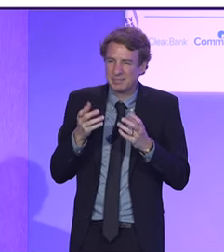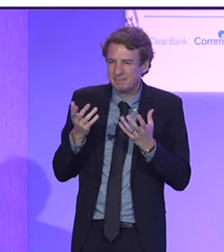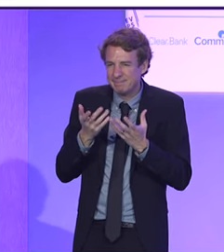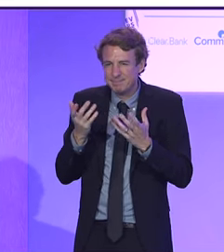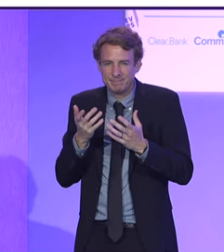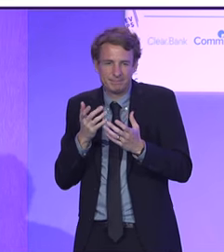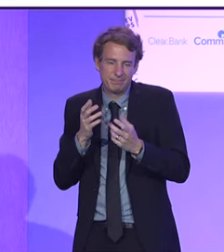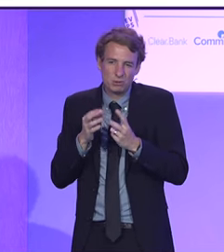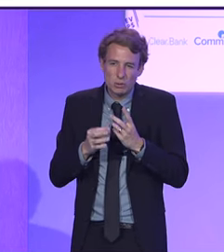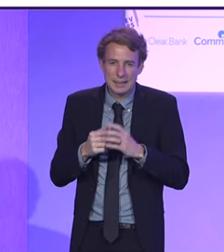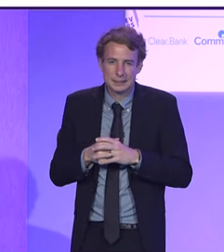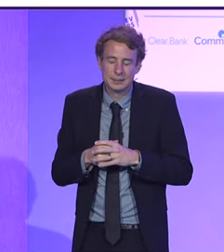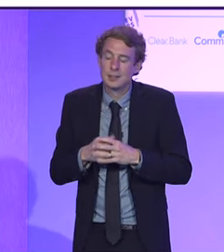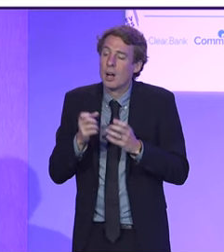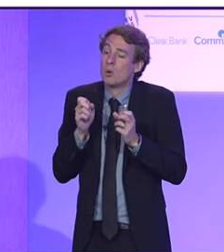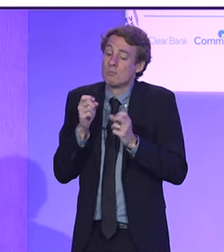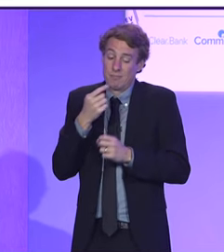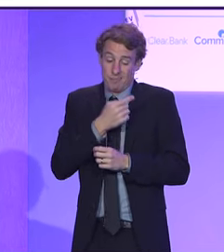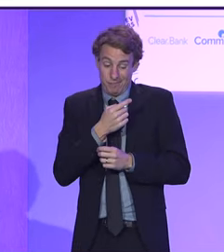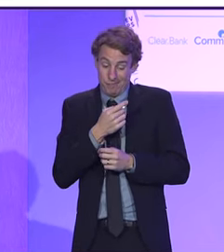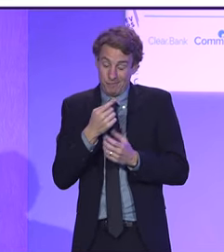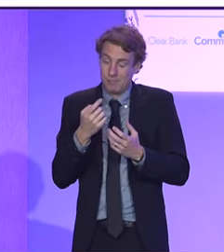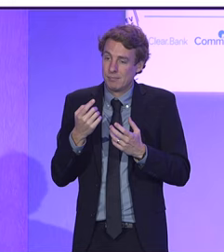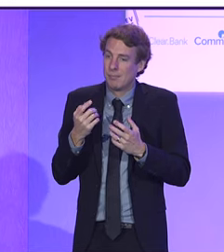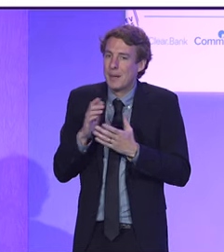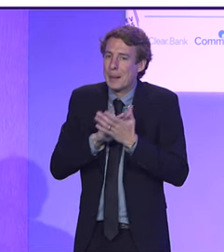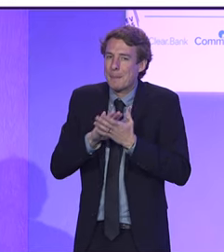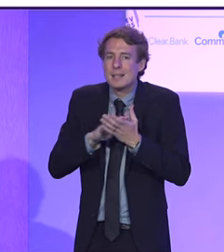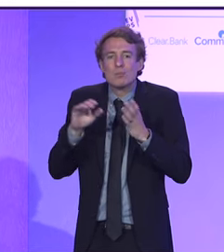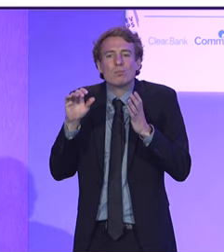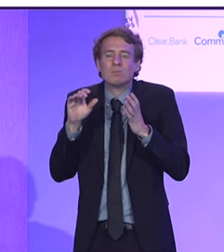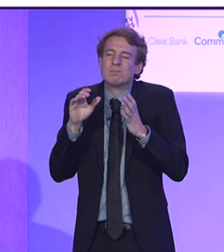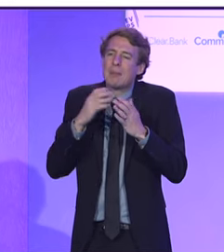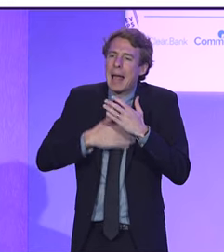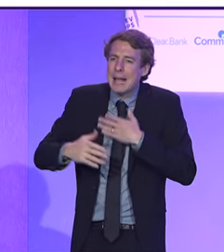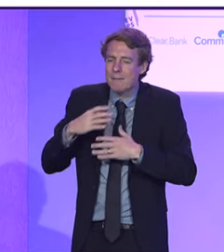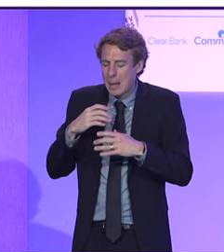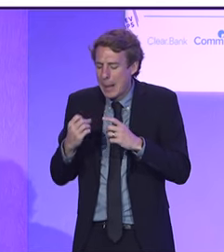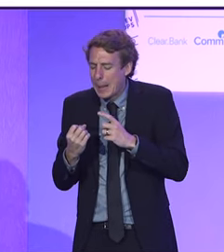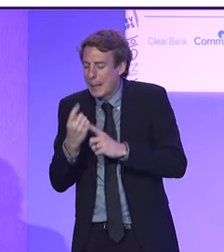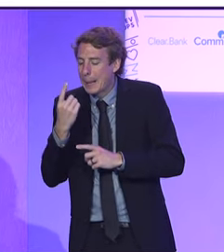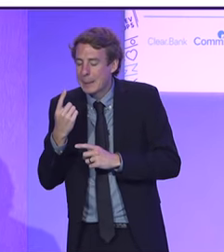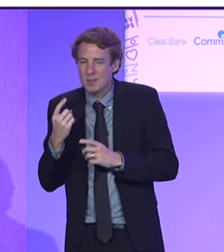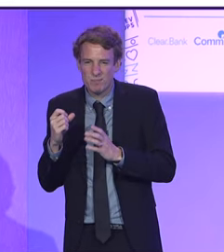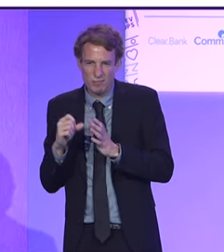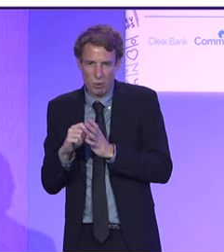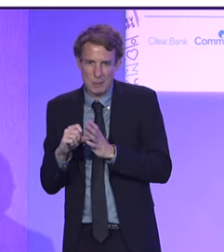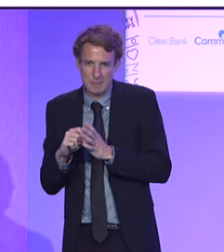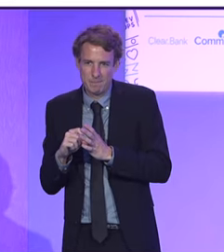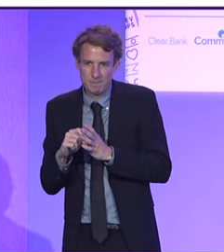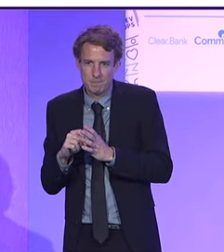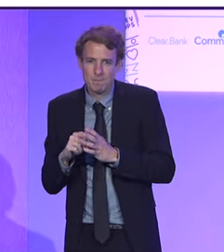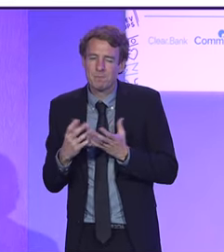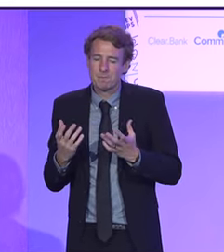archetypes are common patterns of problematic behavior that systems might exhibit. And so in the next section, I will talk